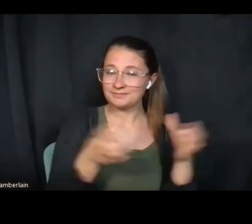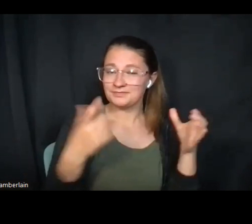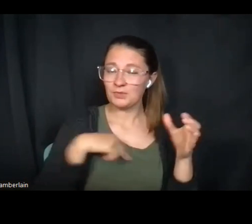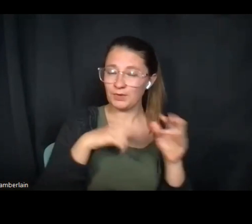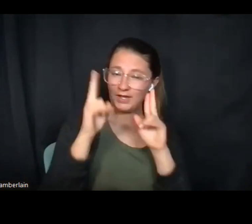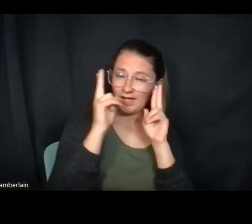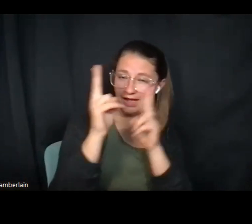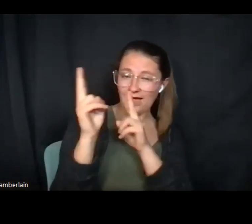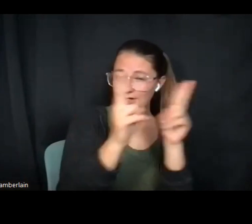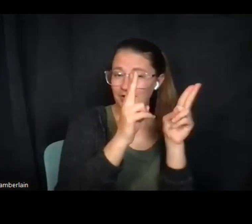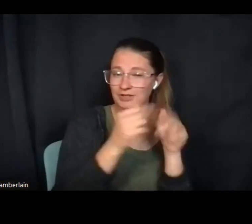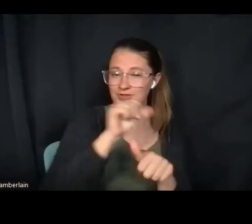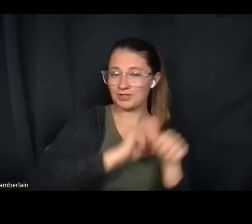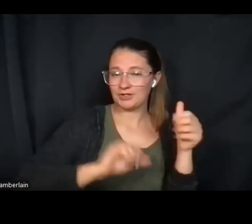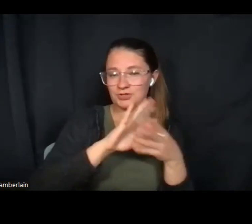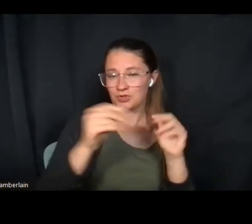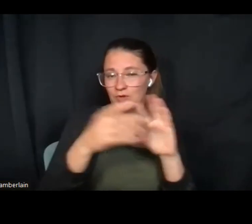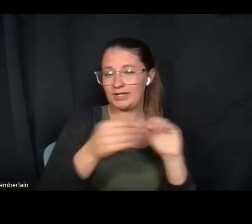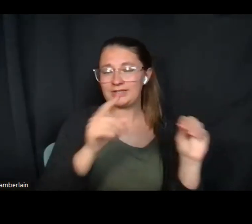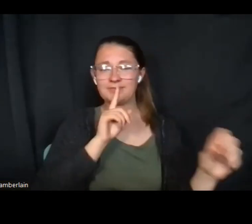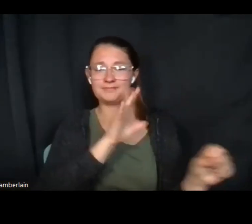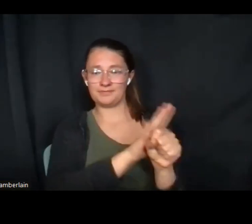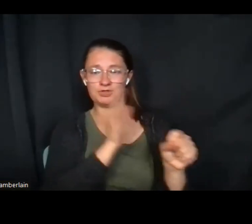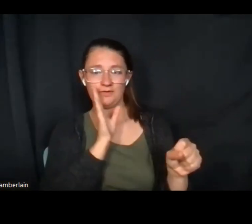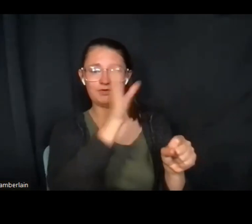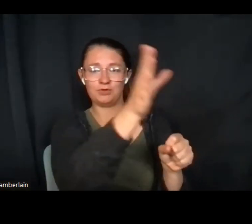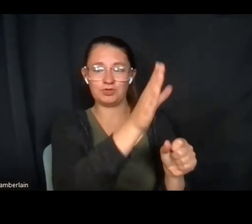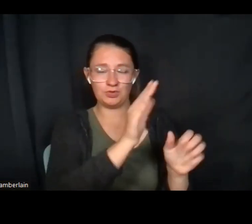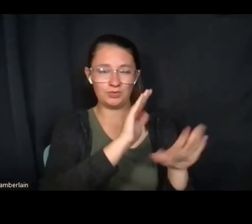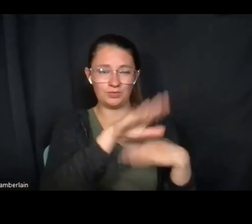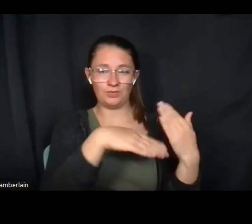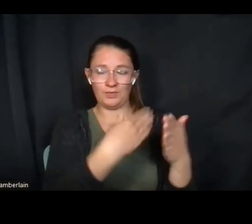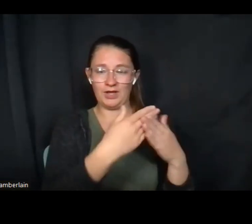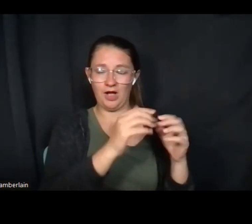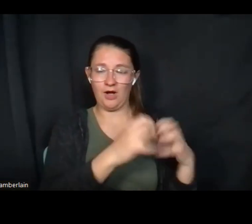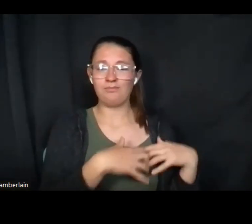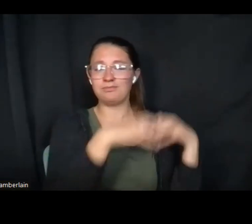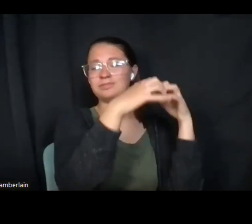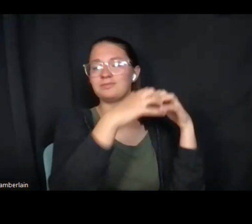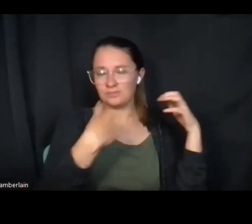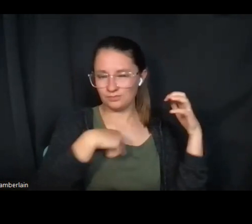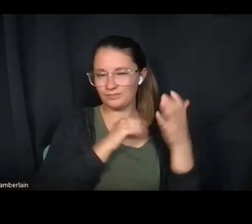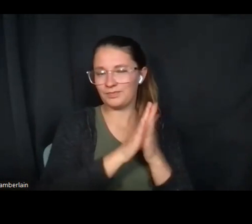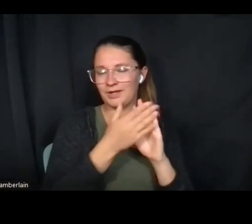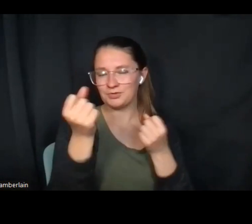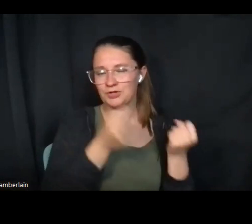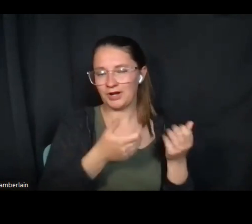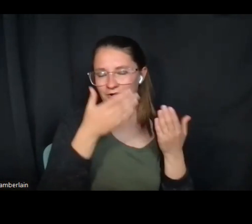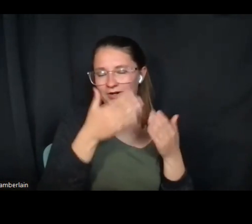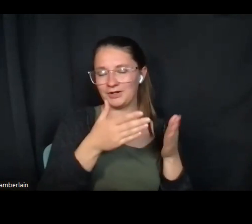commit to building a future where everyone rises, we are stronger. Thank you again for being here. Stay